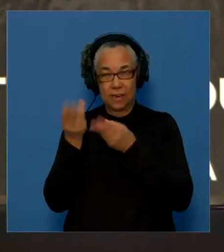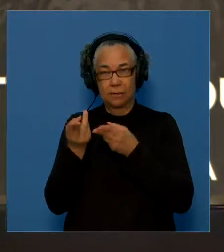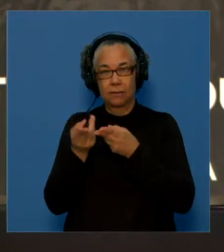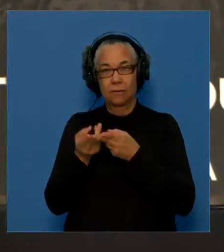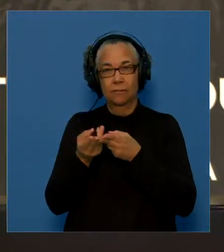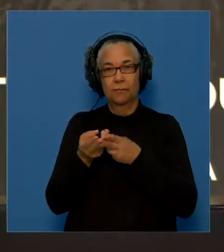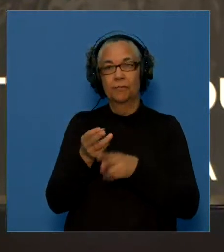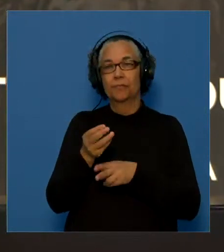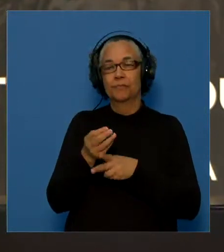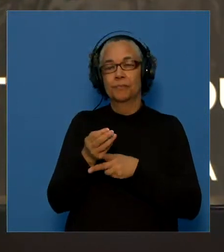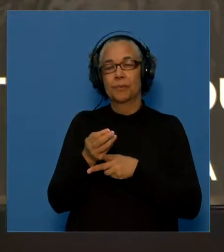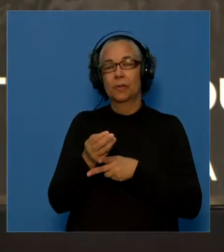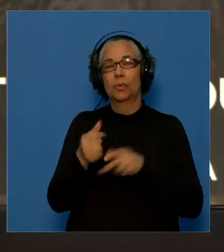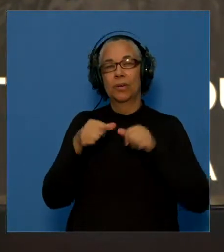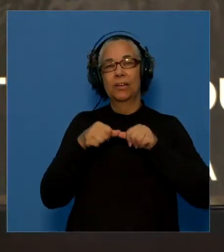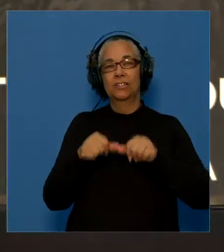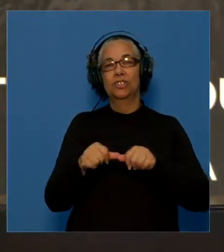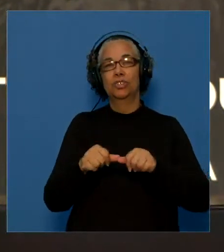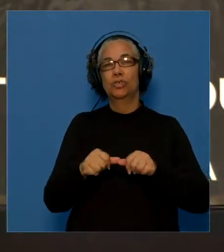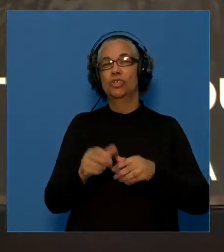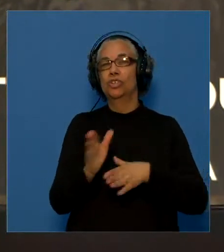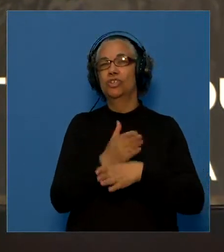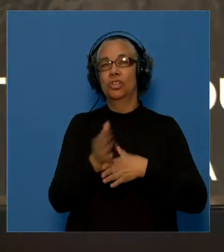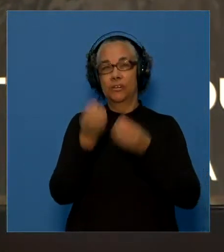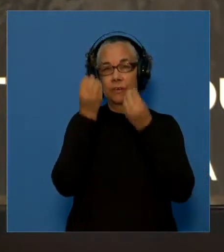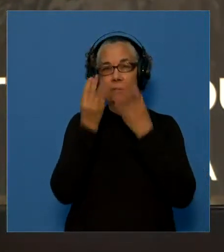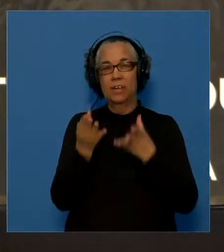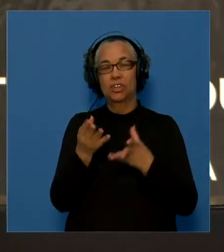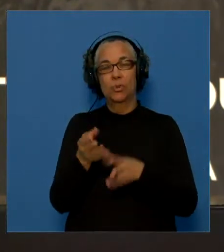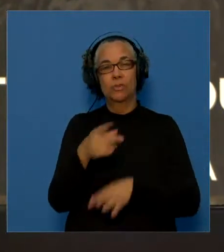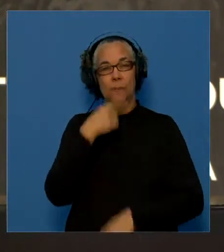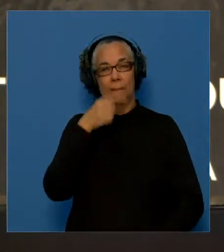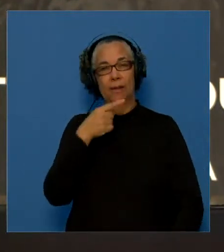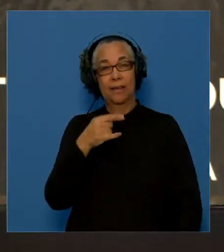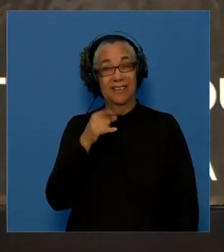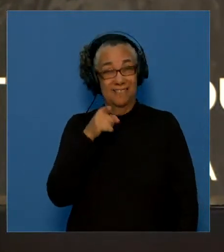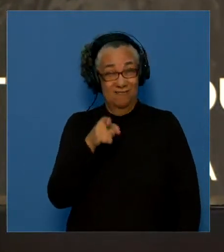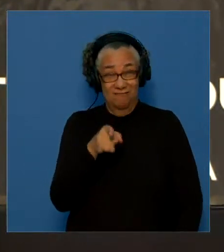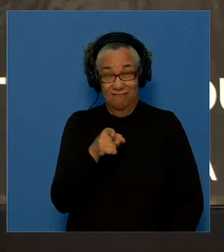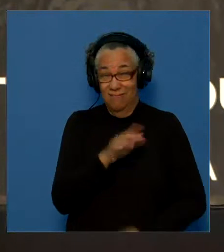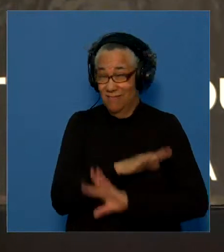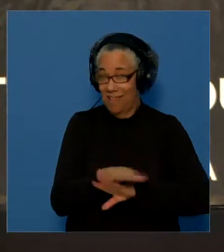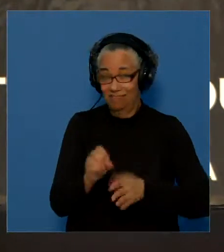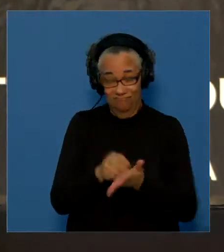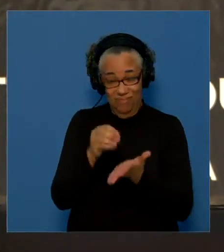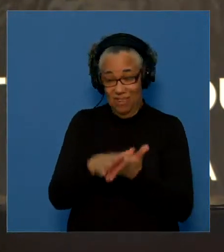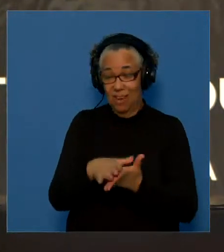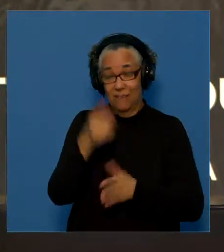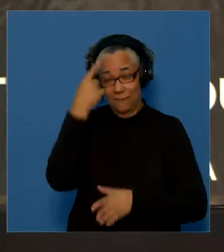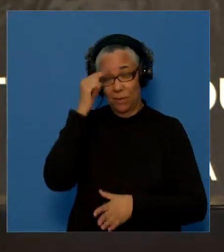continues to provide information to the public, and I encourage everyone, if you have not yet